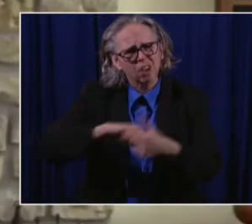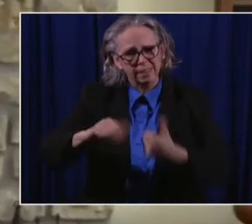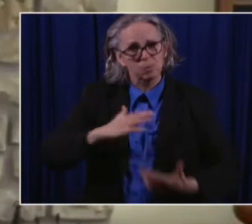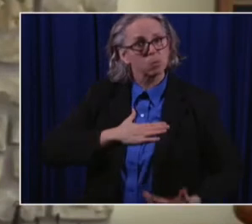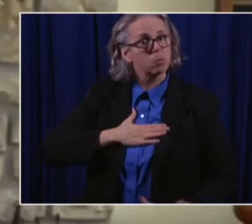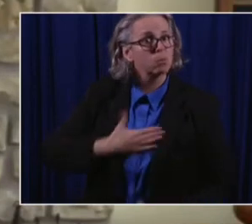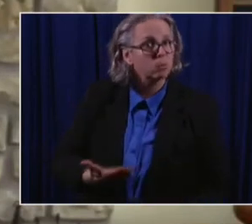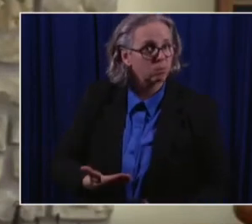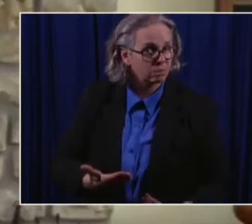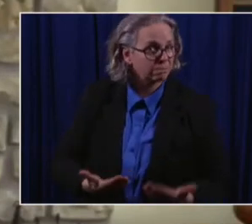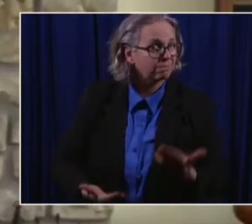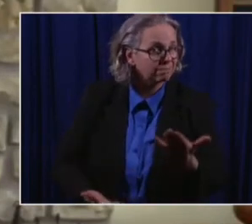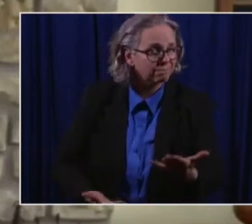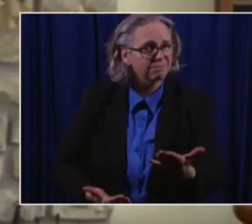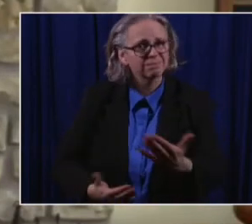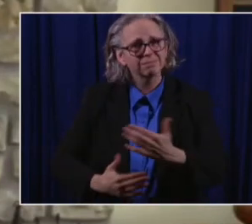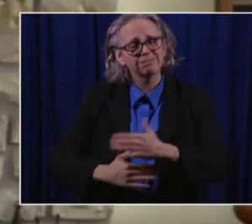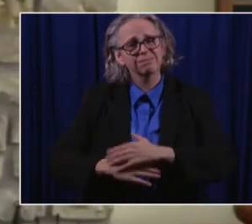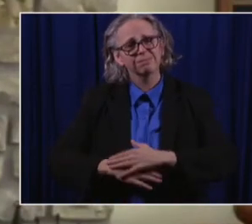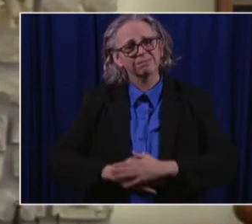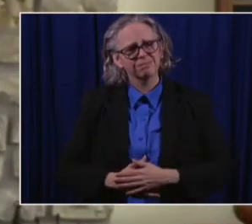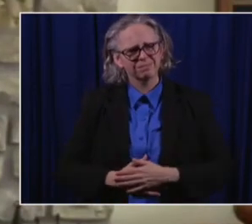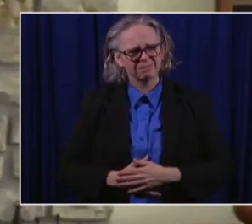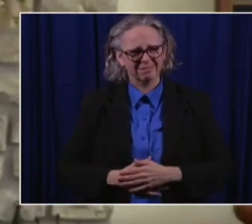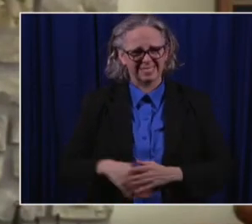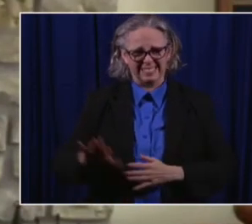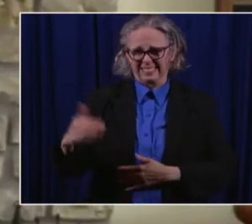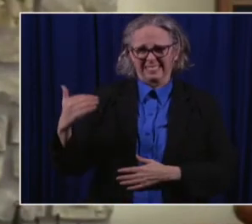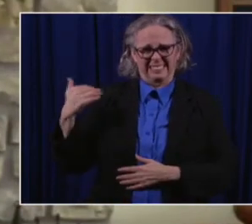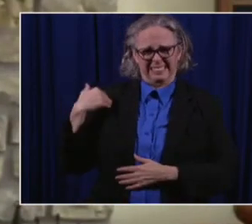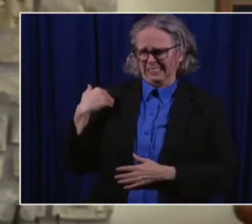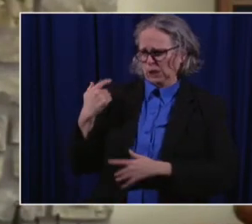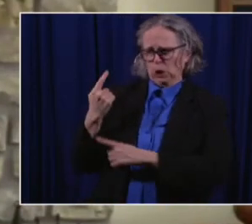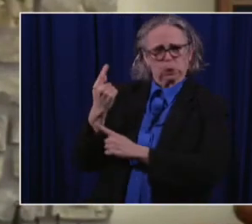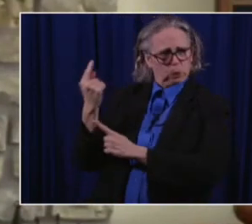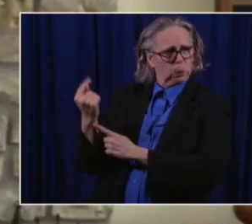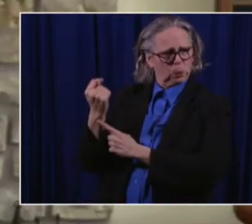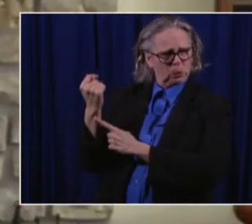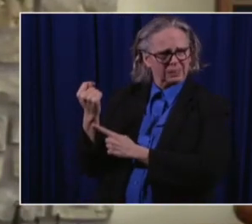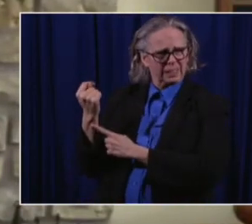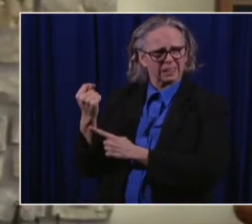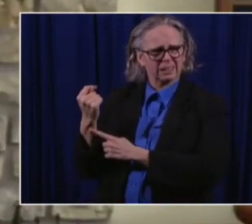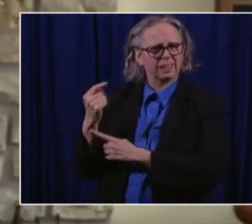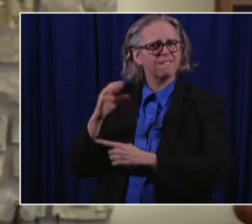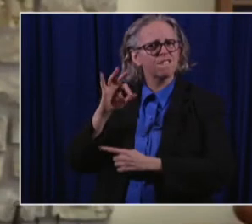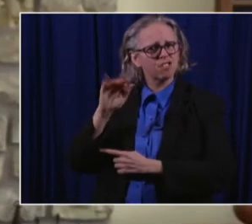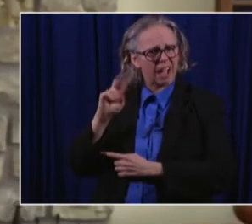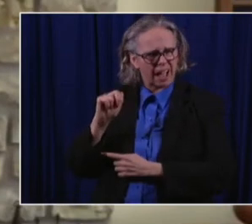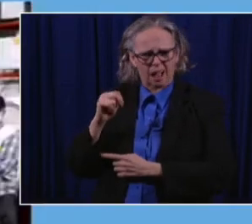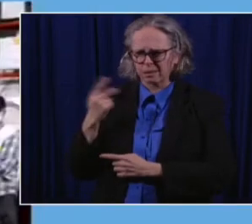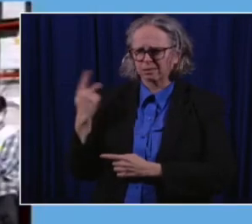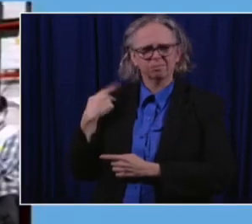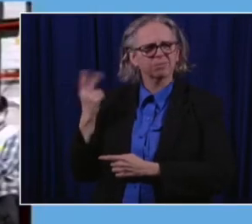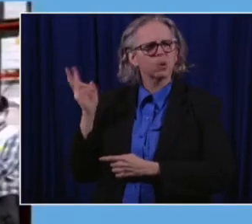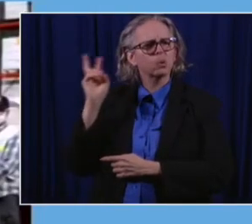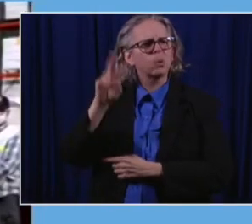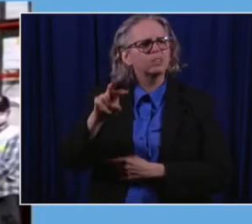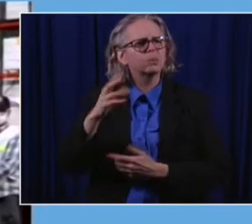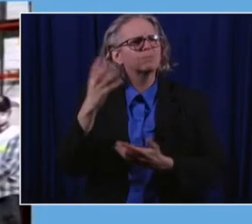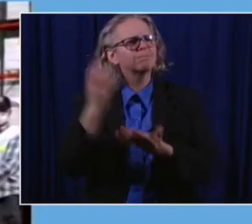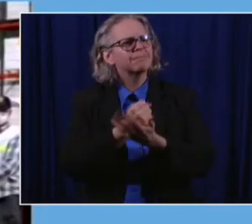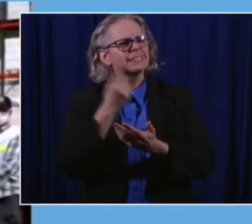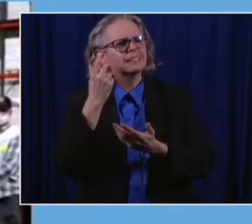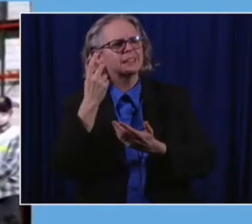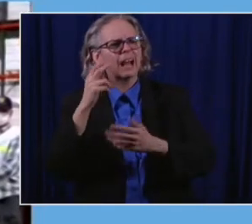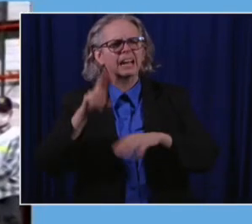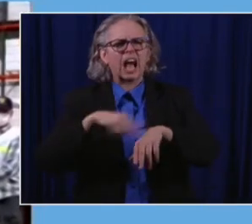On Tuesday, Fran and I had the privilege of visiting members of our National Guard. We